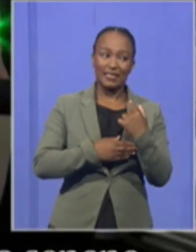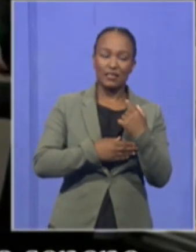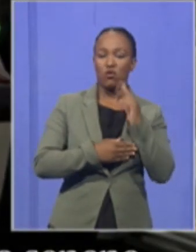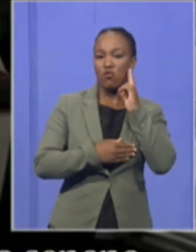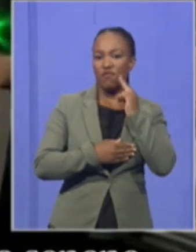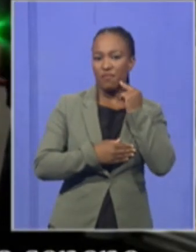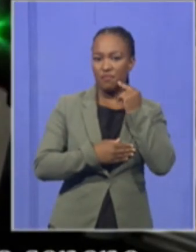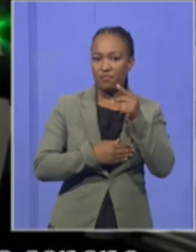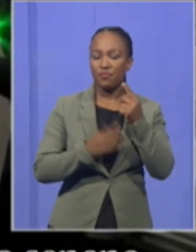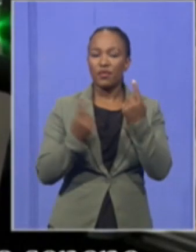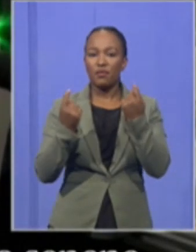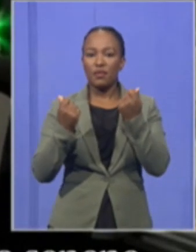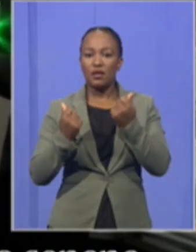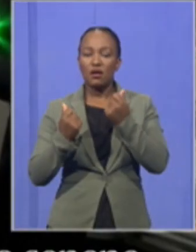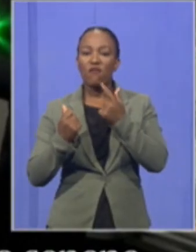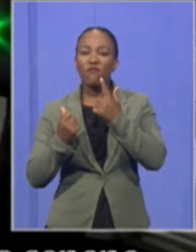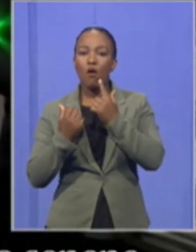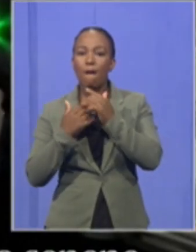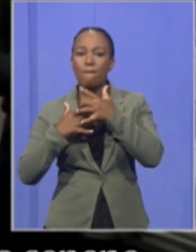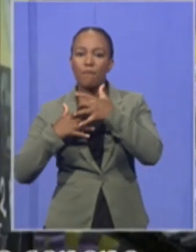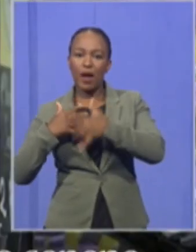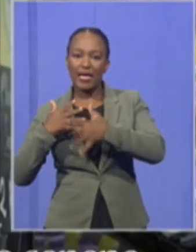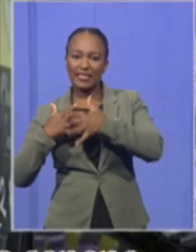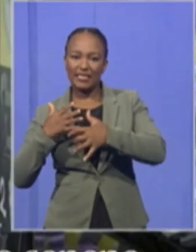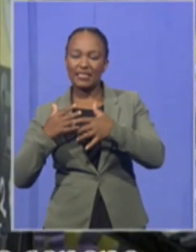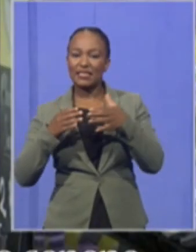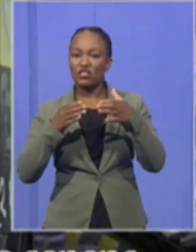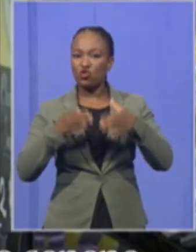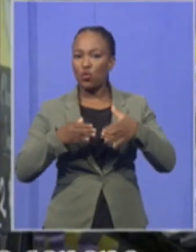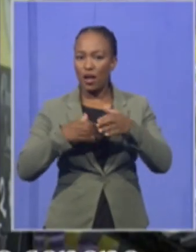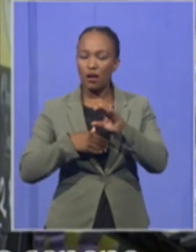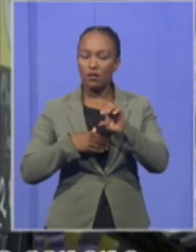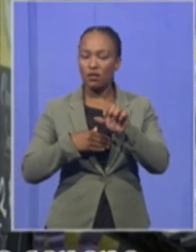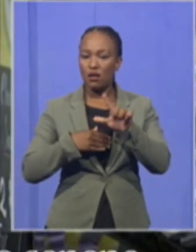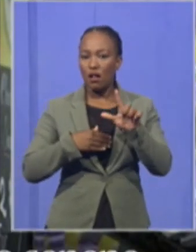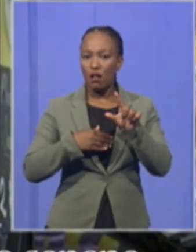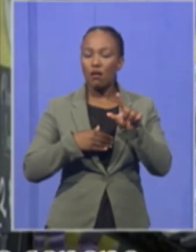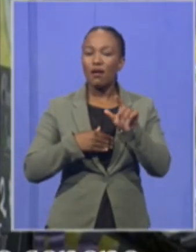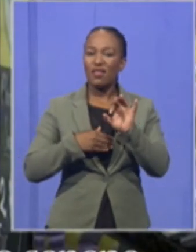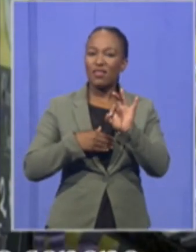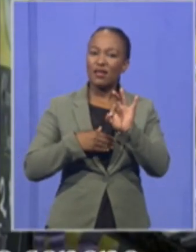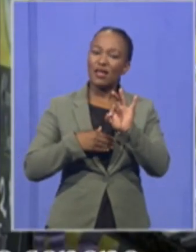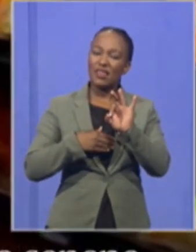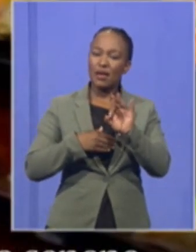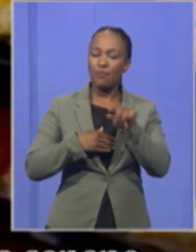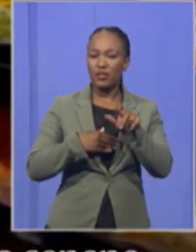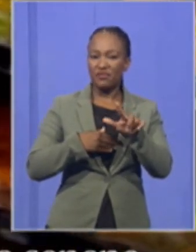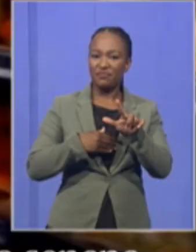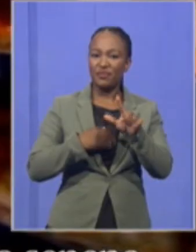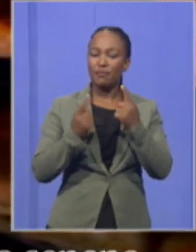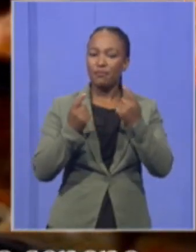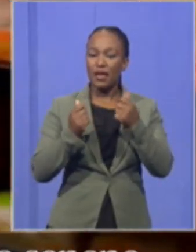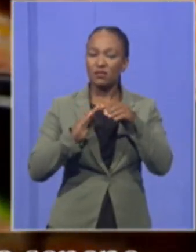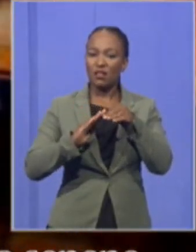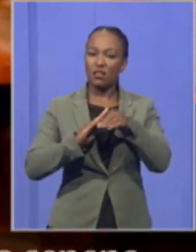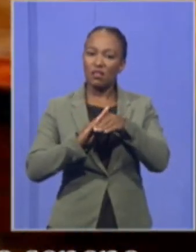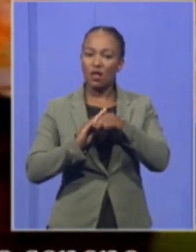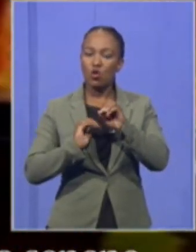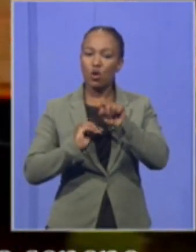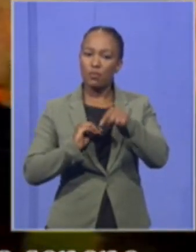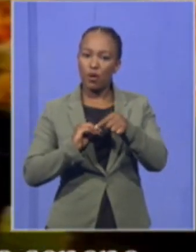price increases for bread and cereal products were steady at 3.7%, although prices dropped by 0.2%